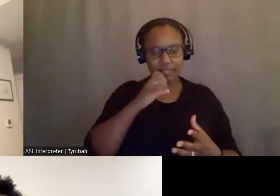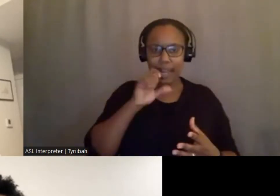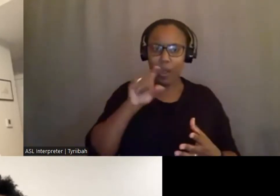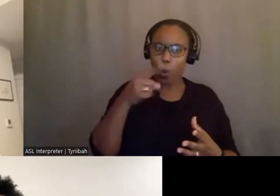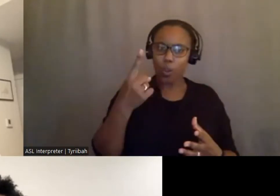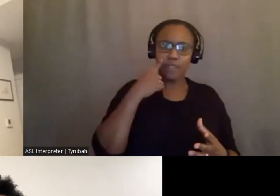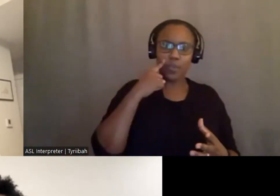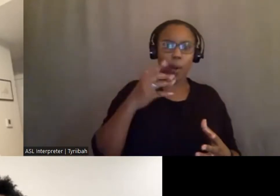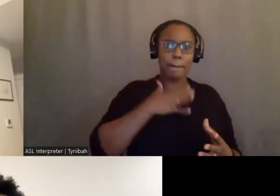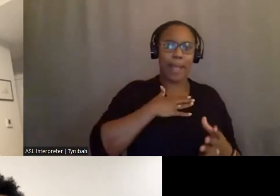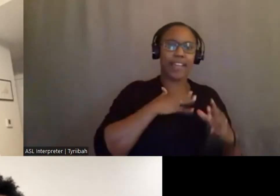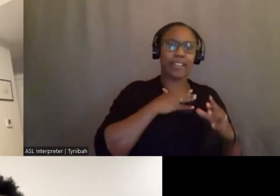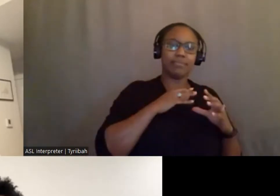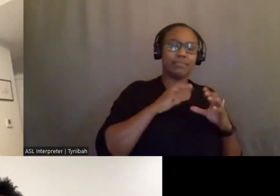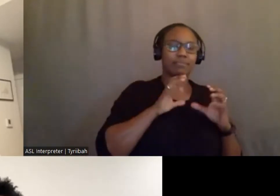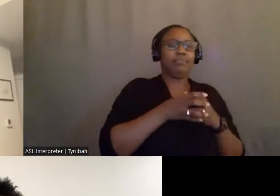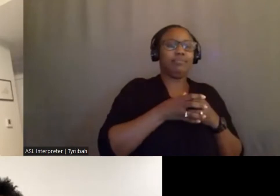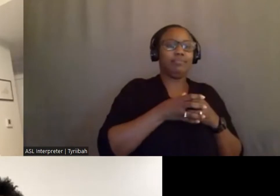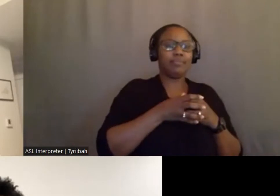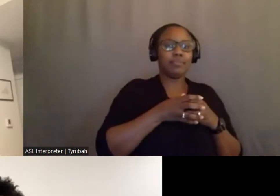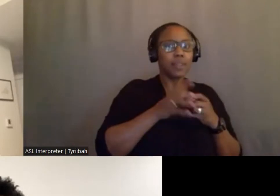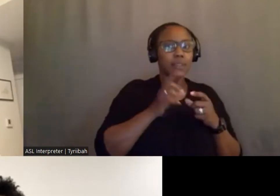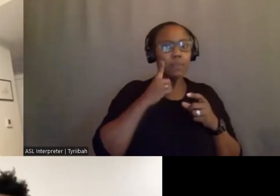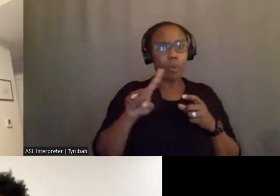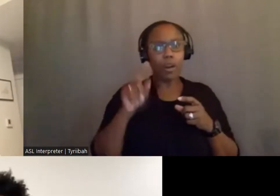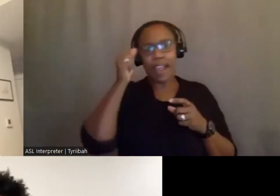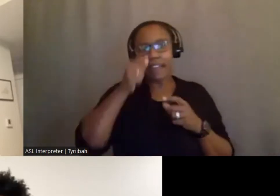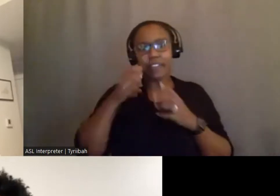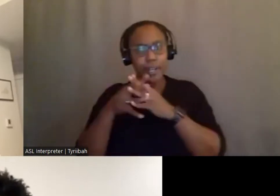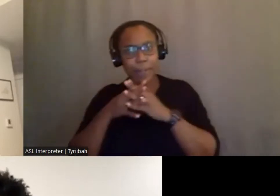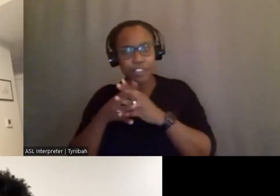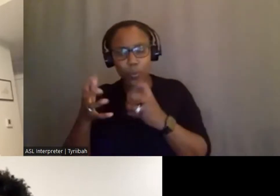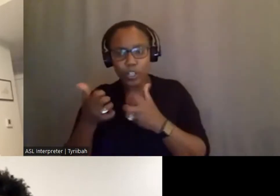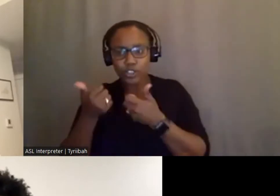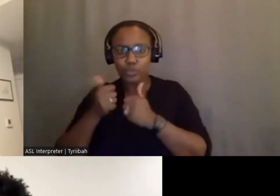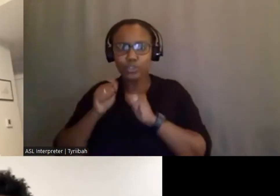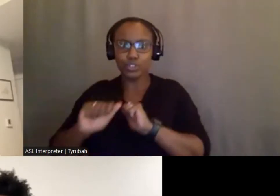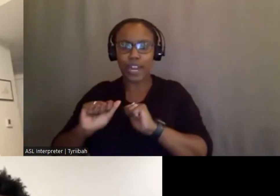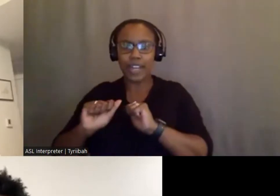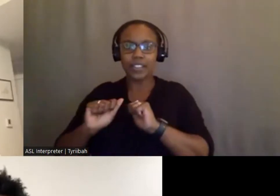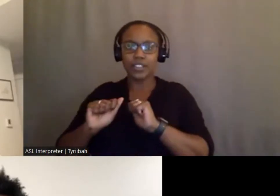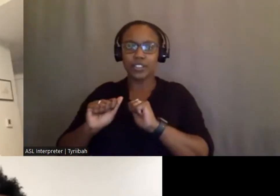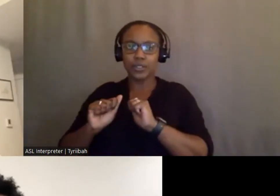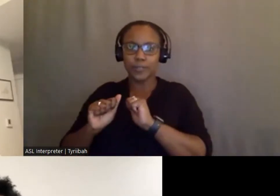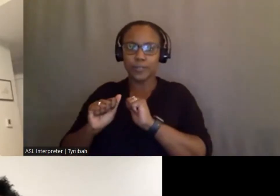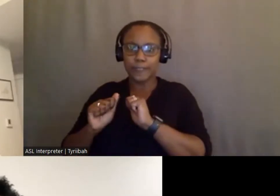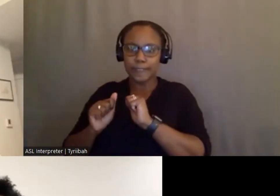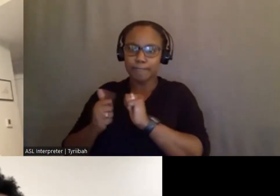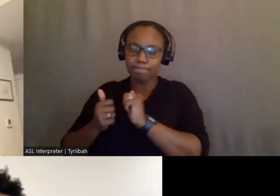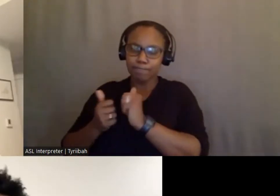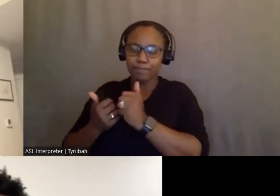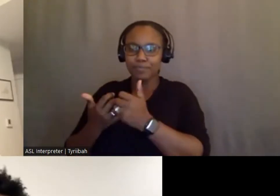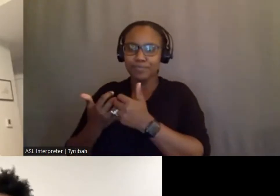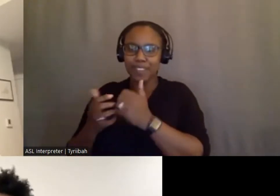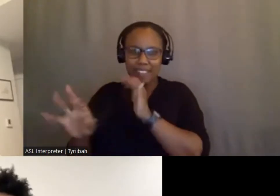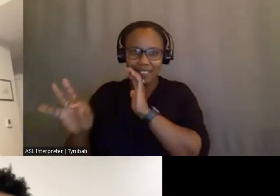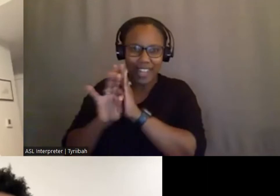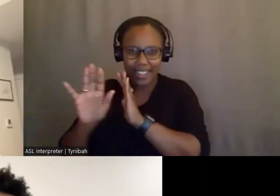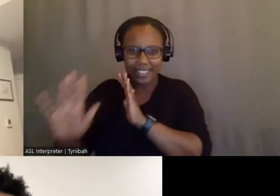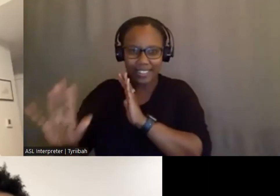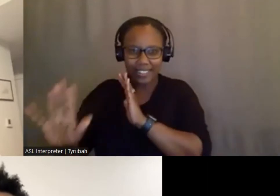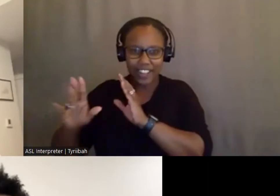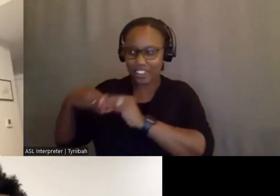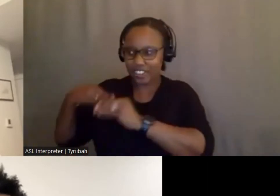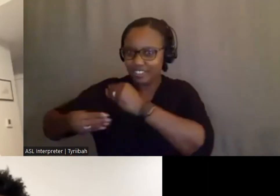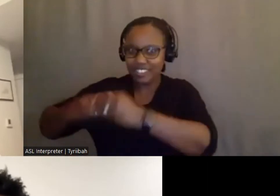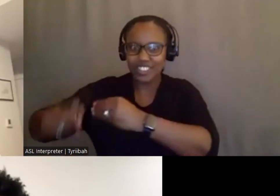for African-Americans who want to try to trace the ancestry that, you know, for so long, many of us were not able to do.